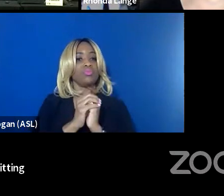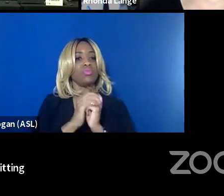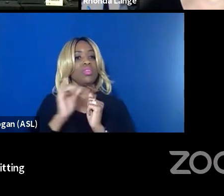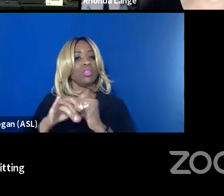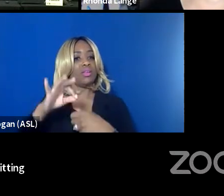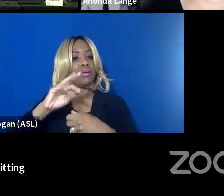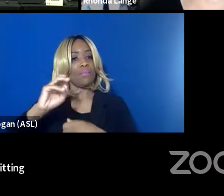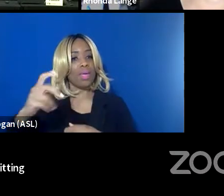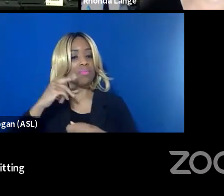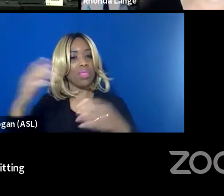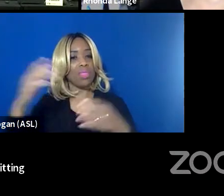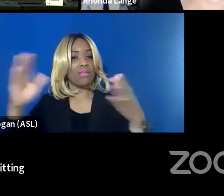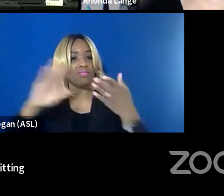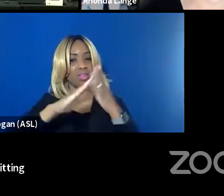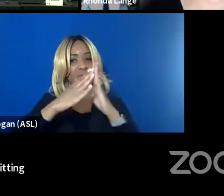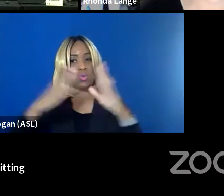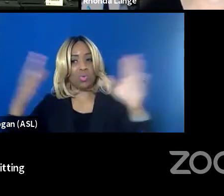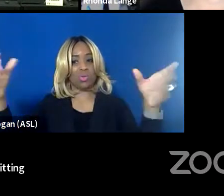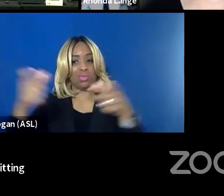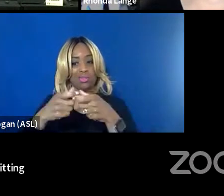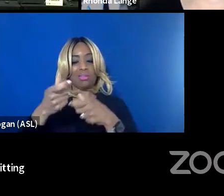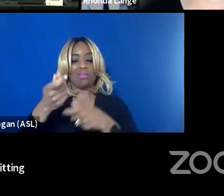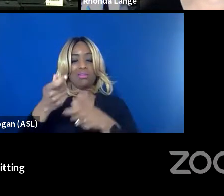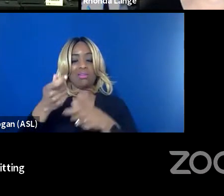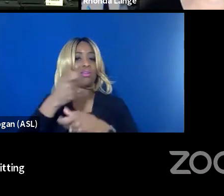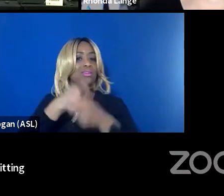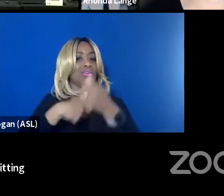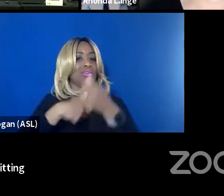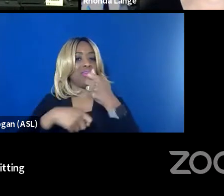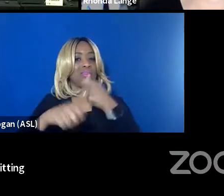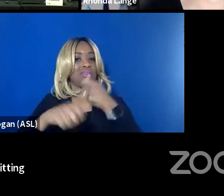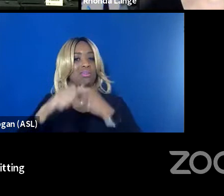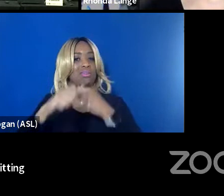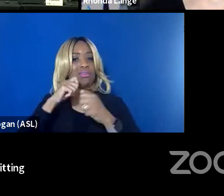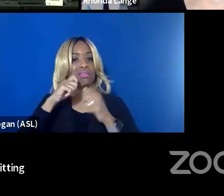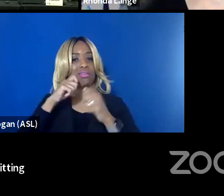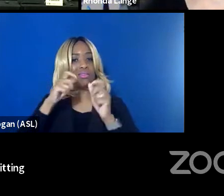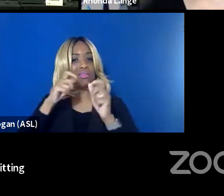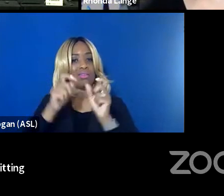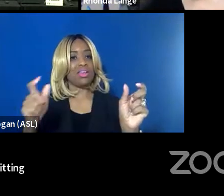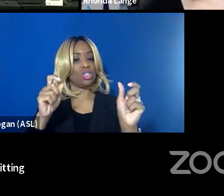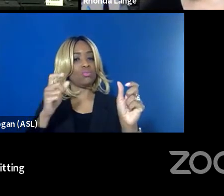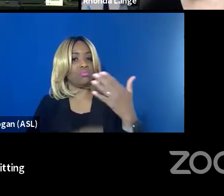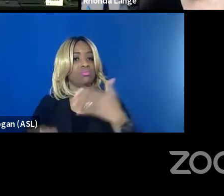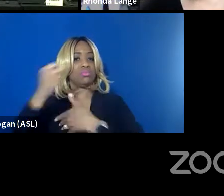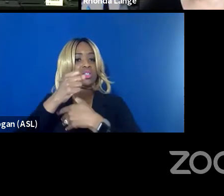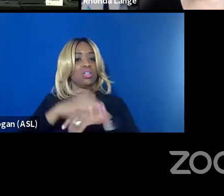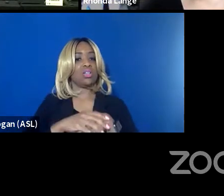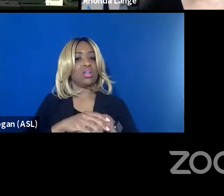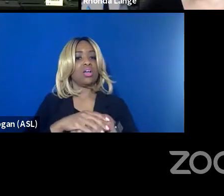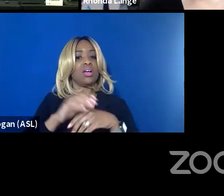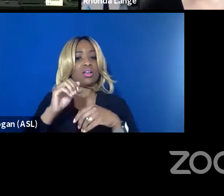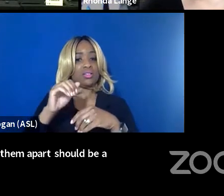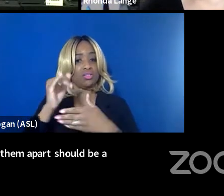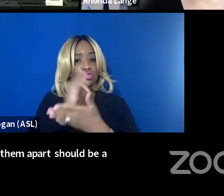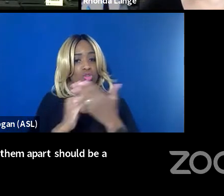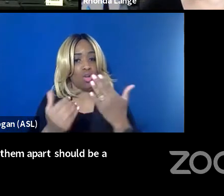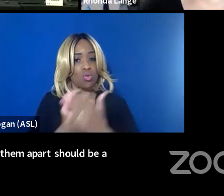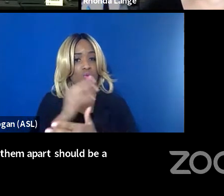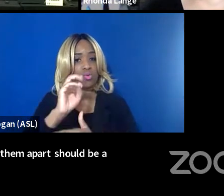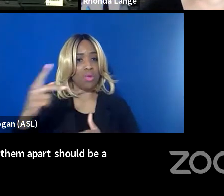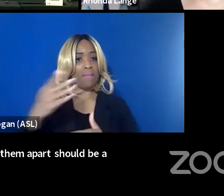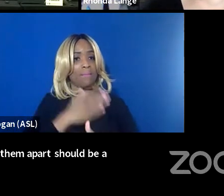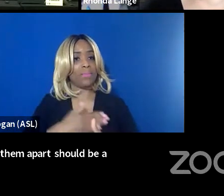maps that bring communities together rather than divide them apart should be a priority. When drawing the new electoral maps, please consider the